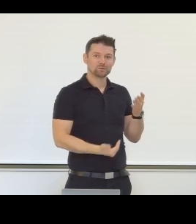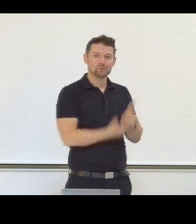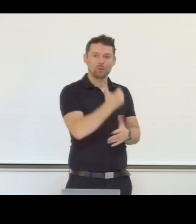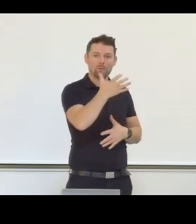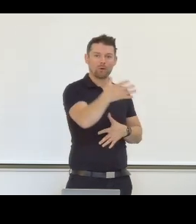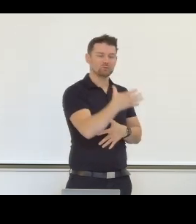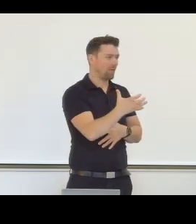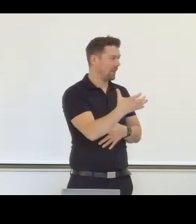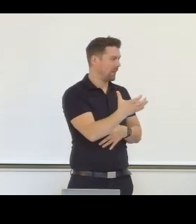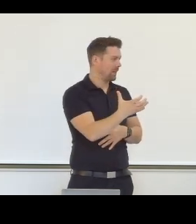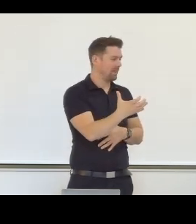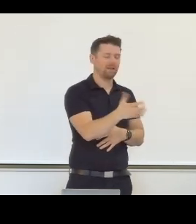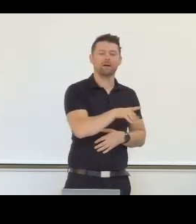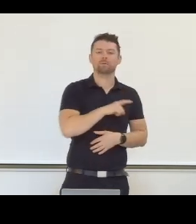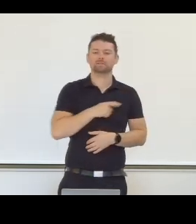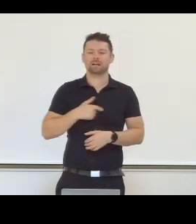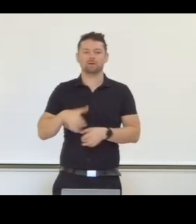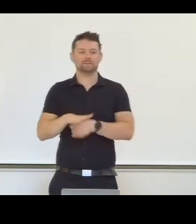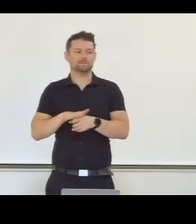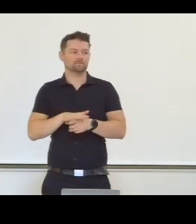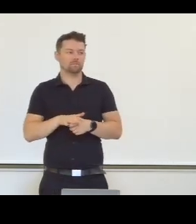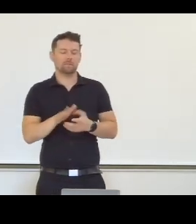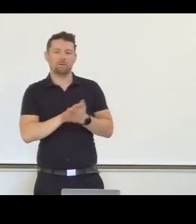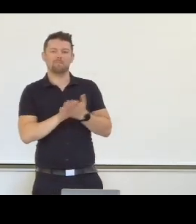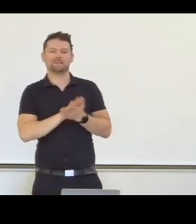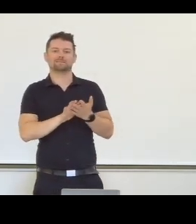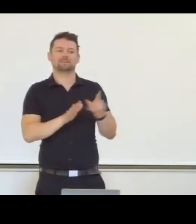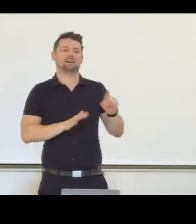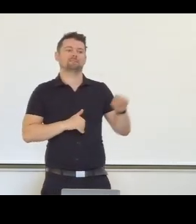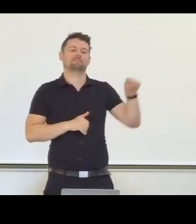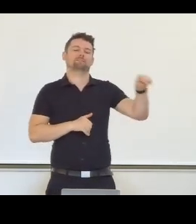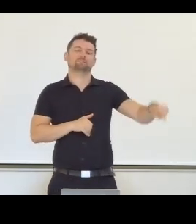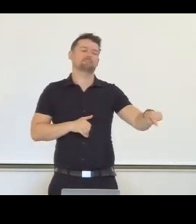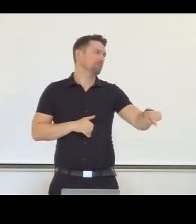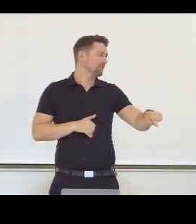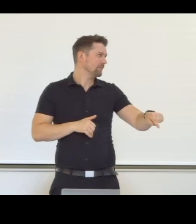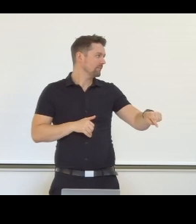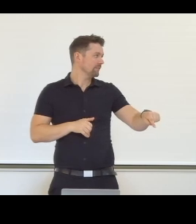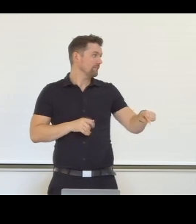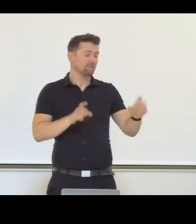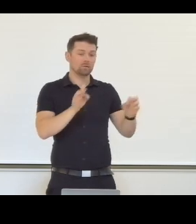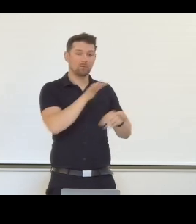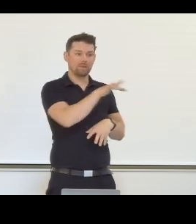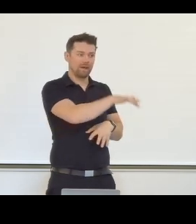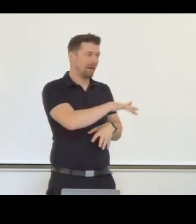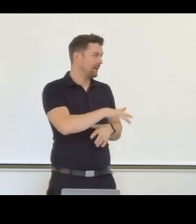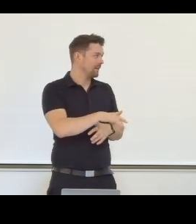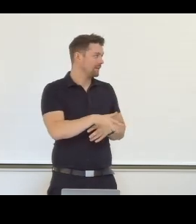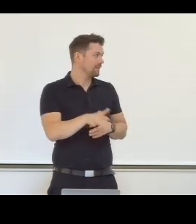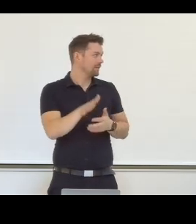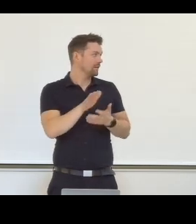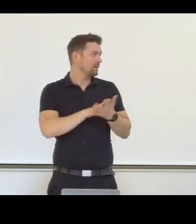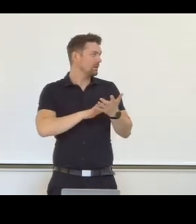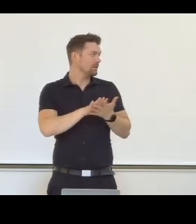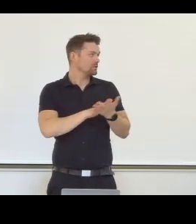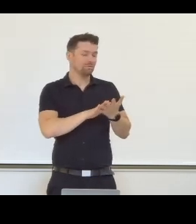scenario, the Martian lander was waiting for us on orbit around Mars. Nobody was inside, so they filled the habitable space with